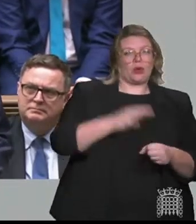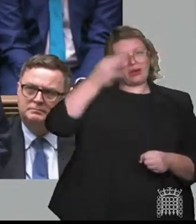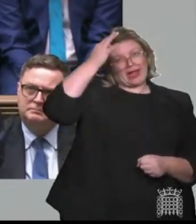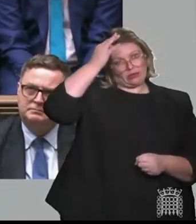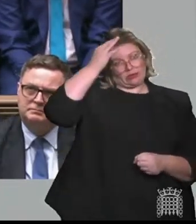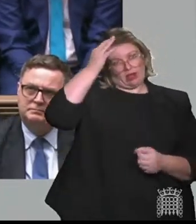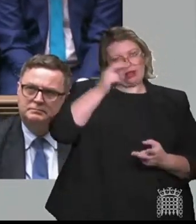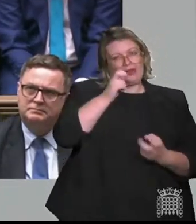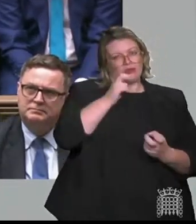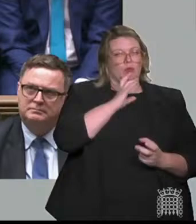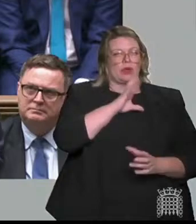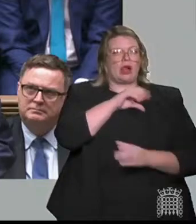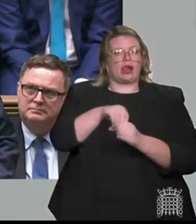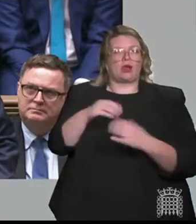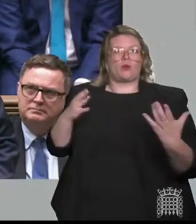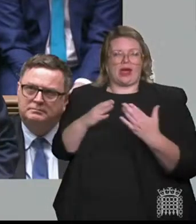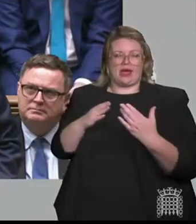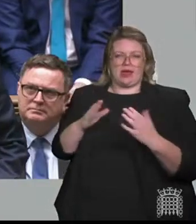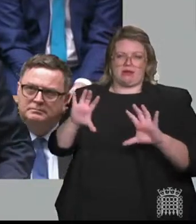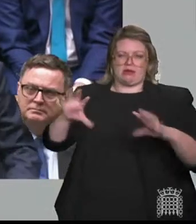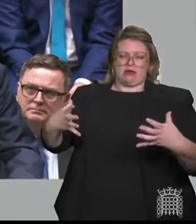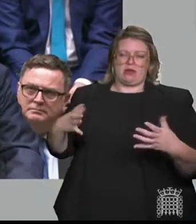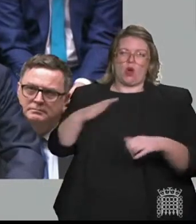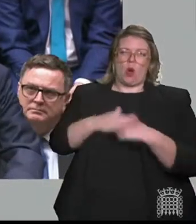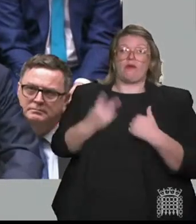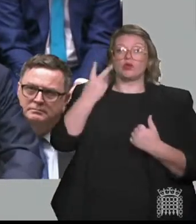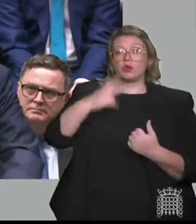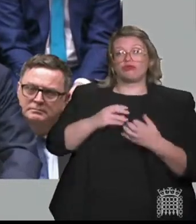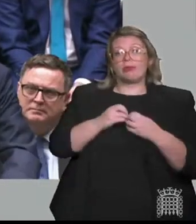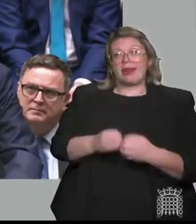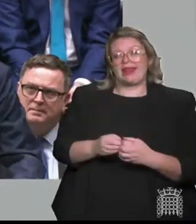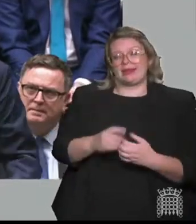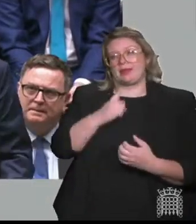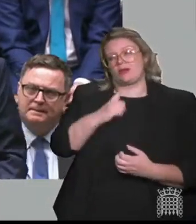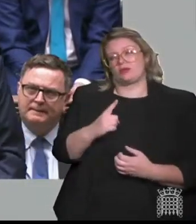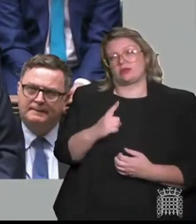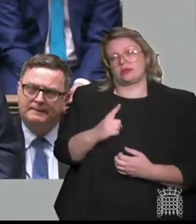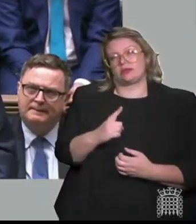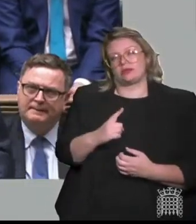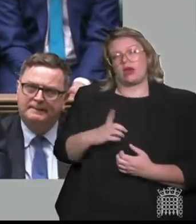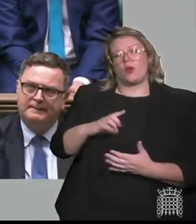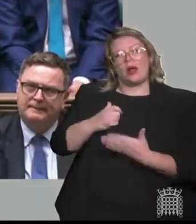funds will be invested in pools of £200 billion or more. I'll support the